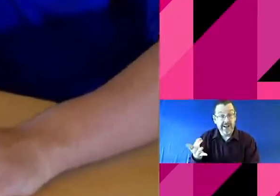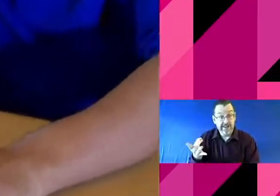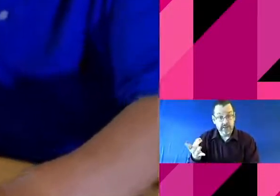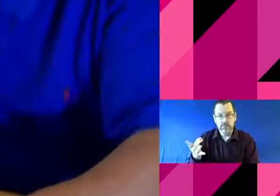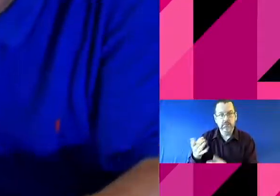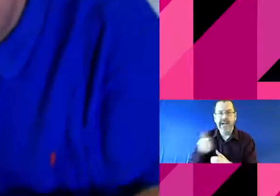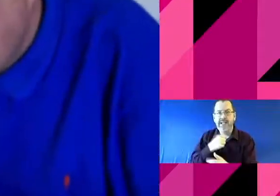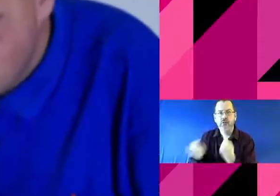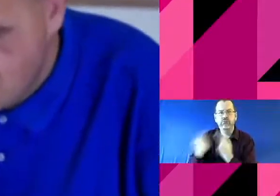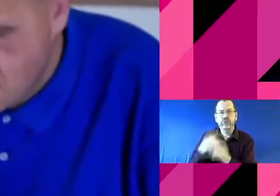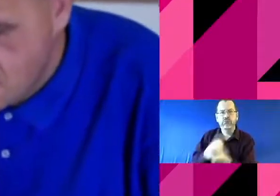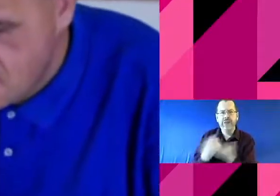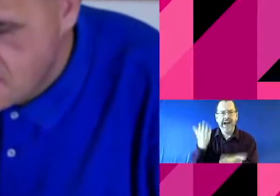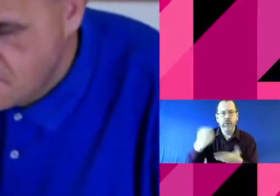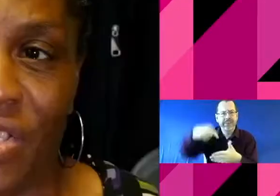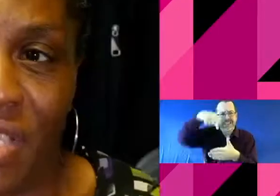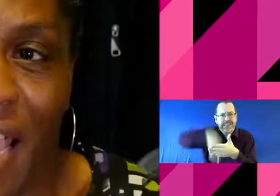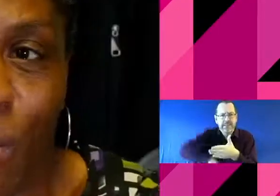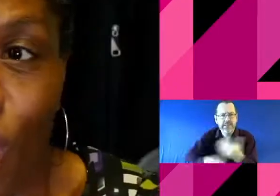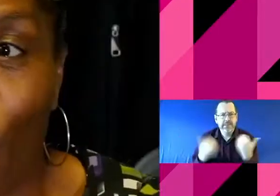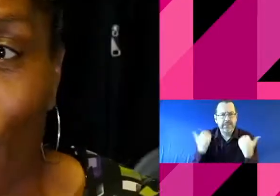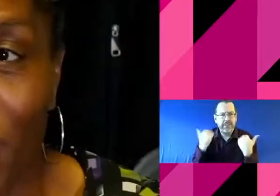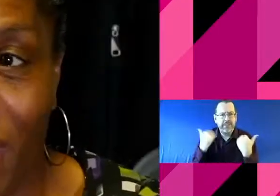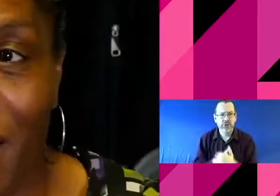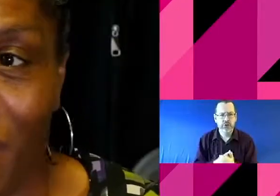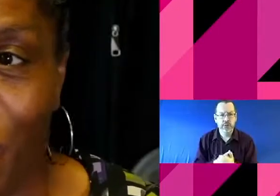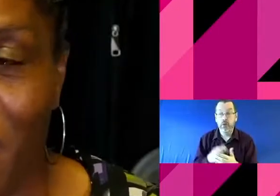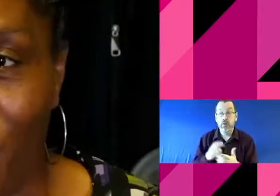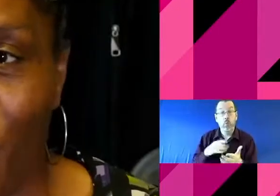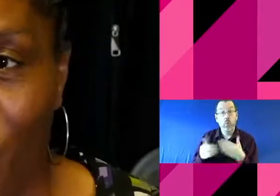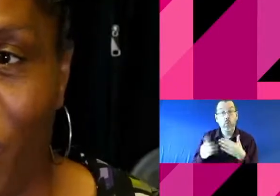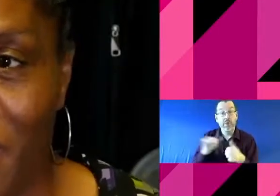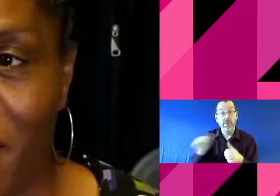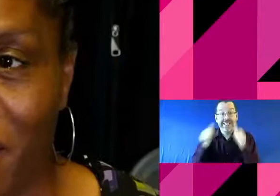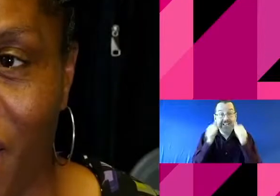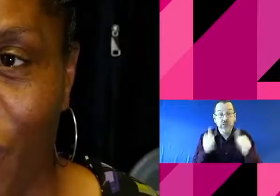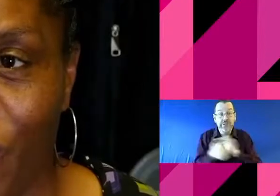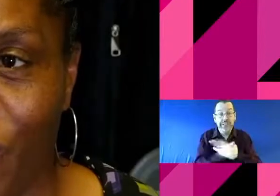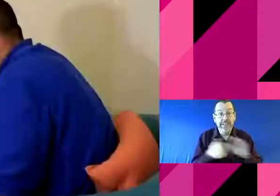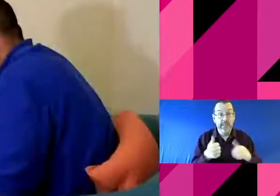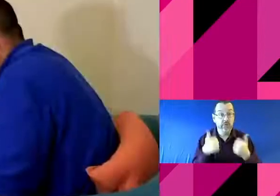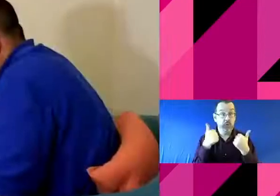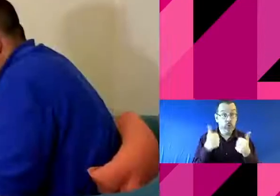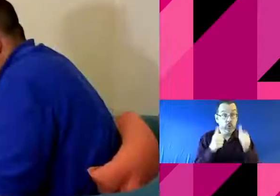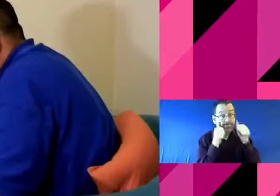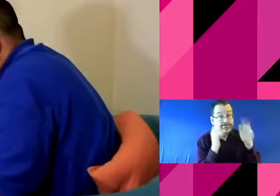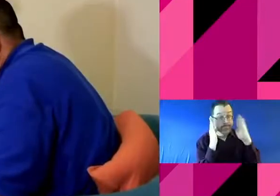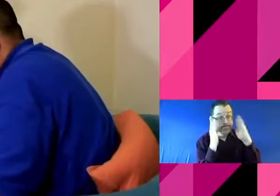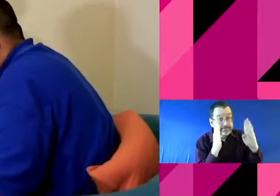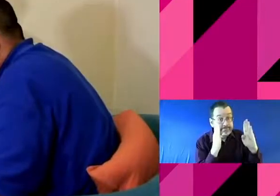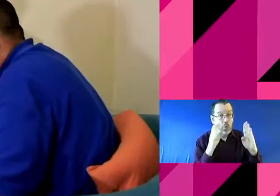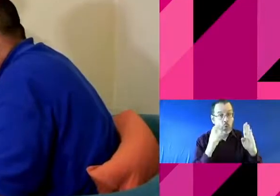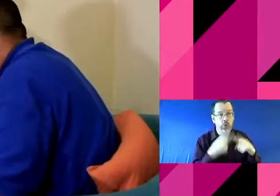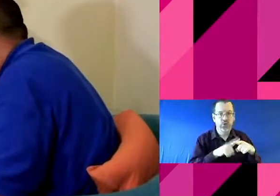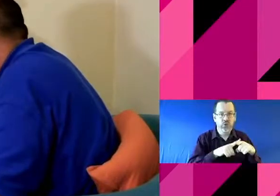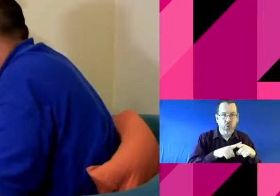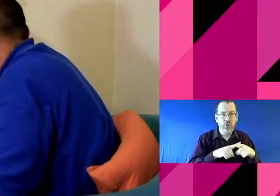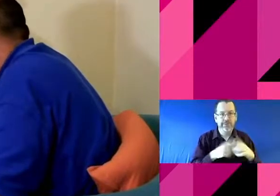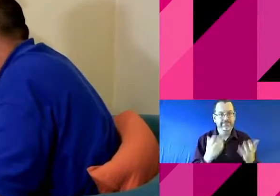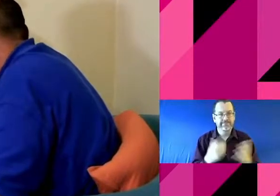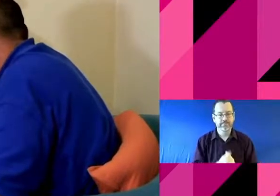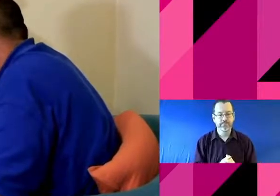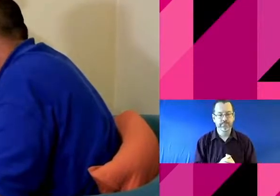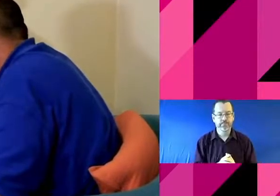their attention skills are like, which gives me an indication as to how long the interview process can go on for. An intermediary may assist